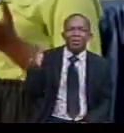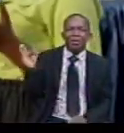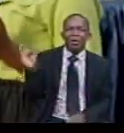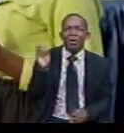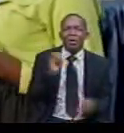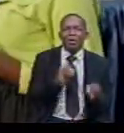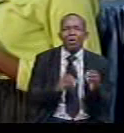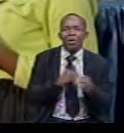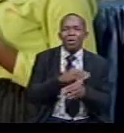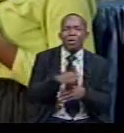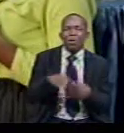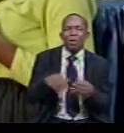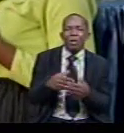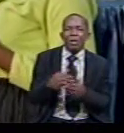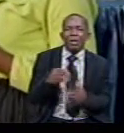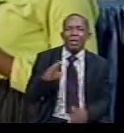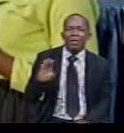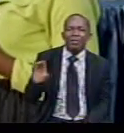all the